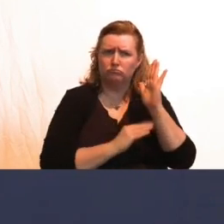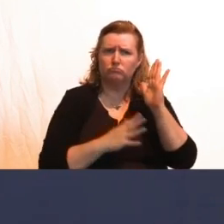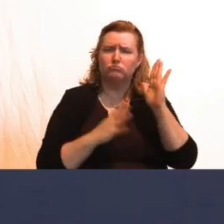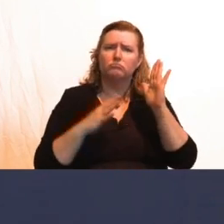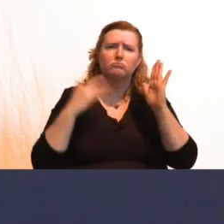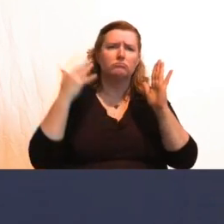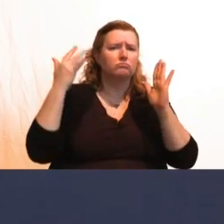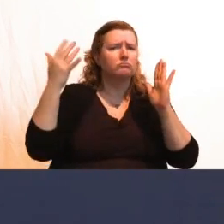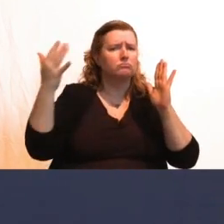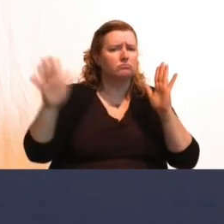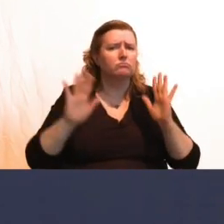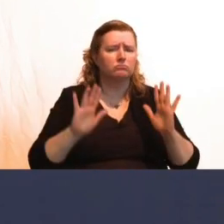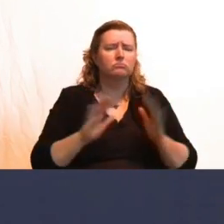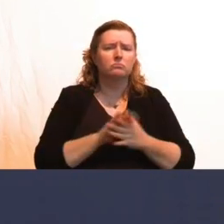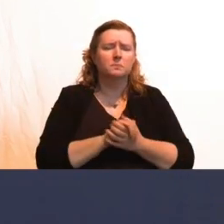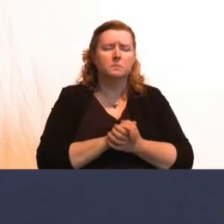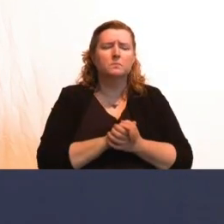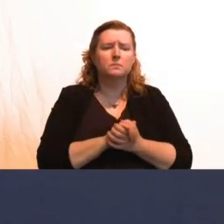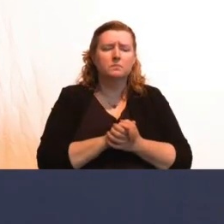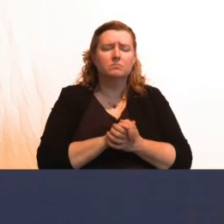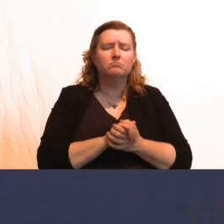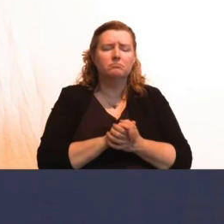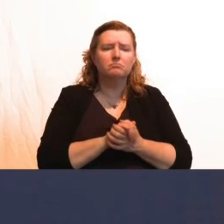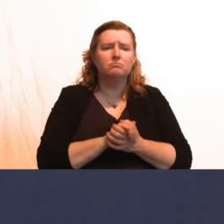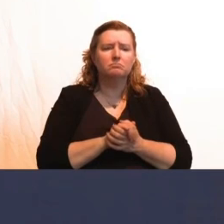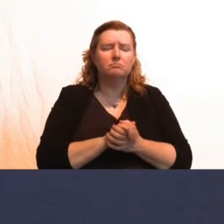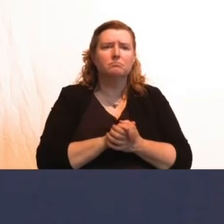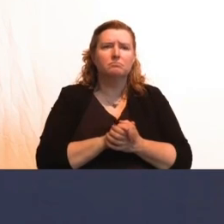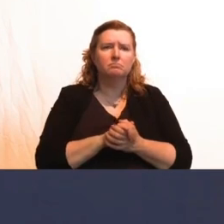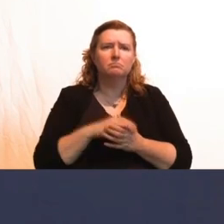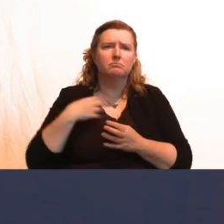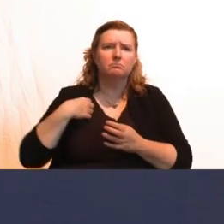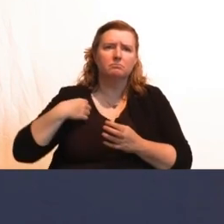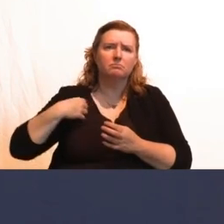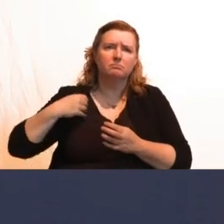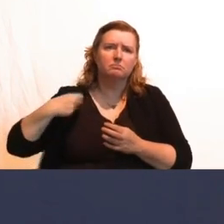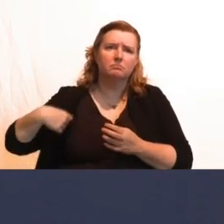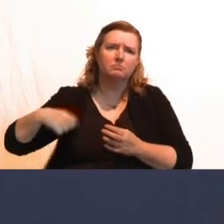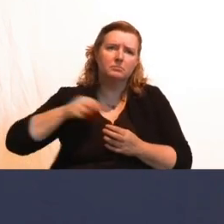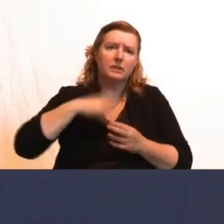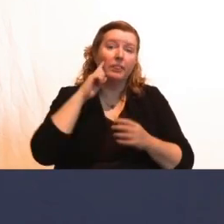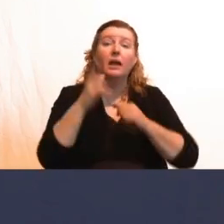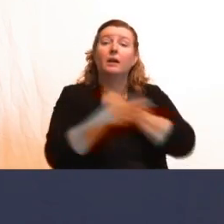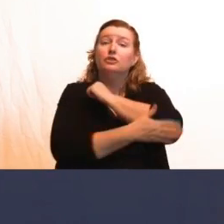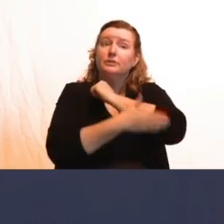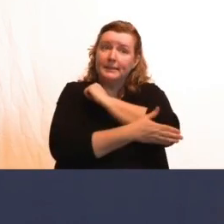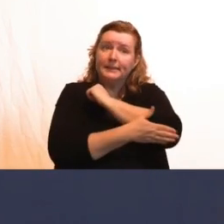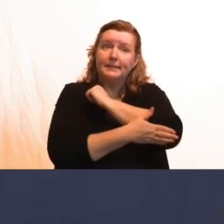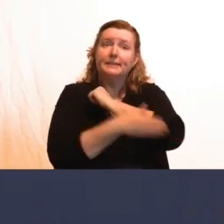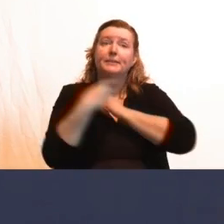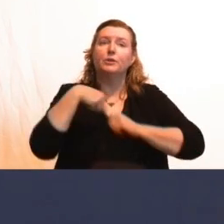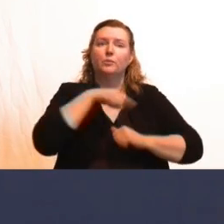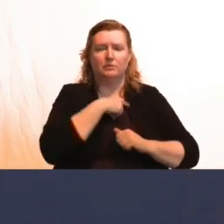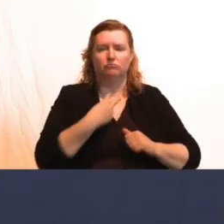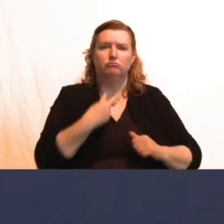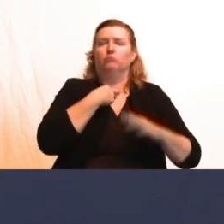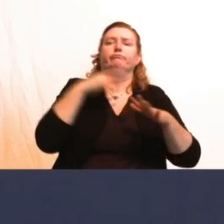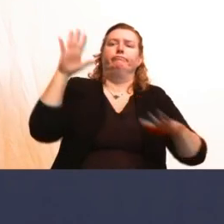nation flat-footed in terms of supply of stuff, whether it's to Katie's question, an antiviral,